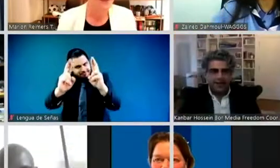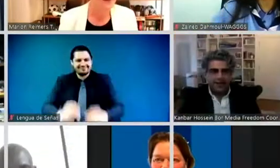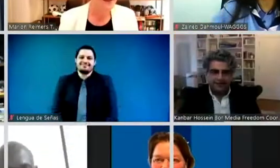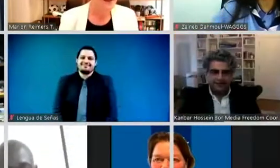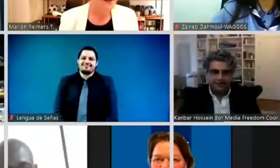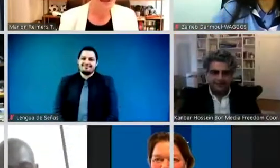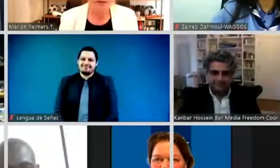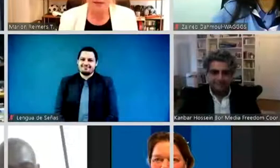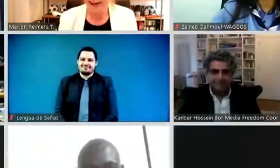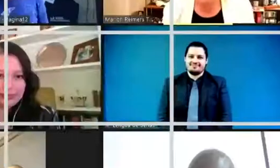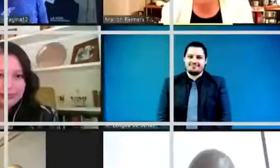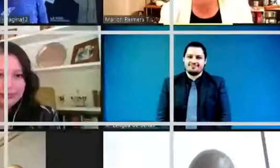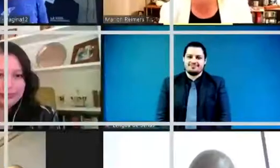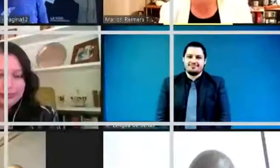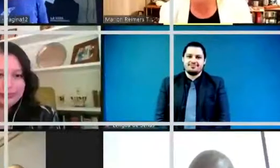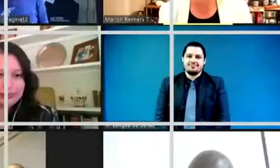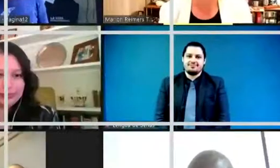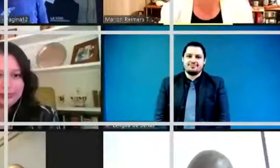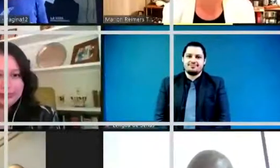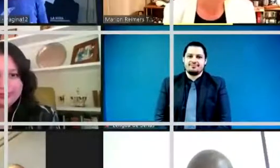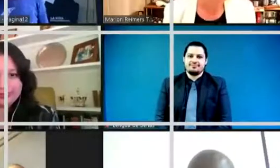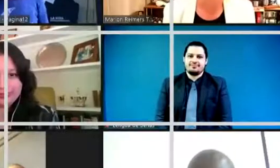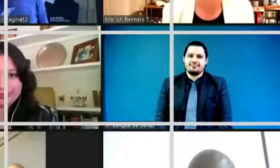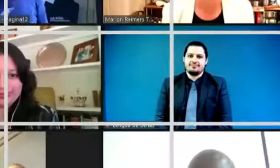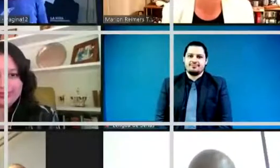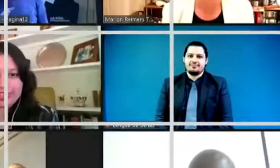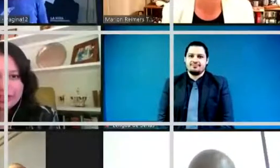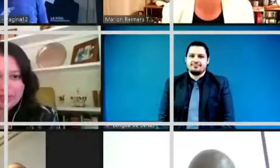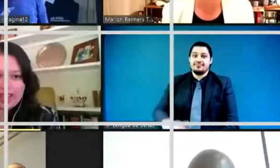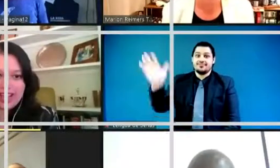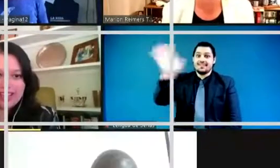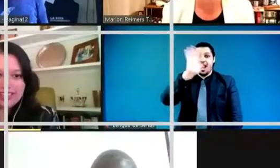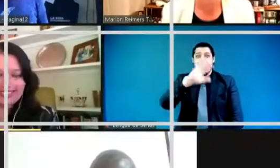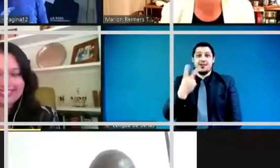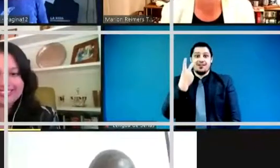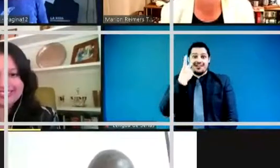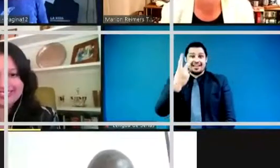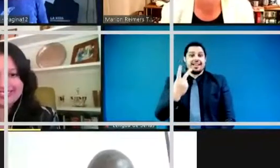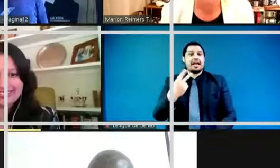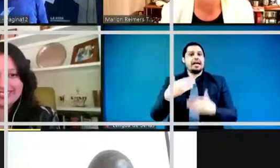Stay safe. Bye-bye. Stay safe. Thank you, guys. Goodbye. Thank you. Bye.